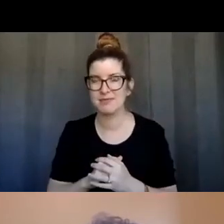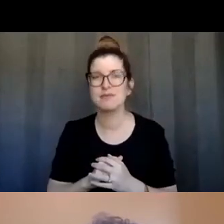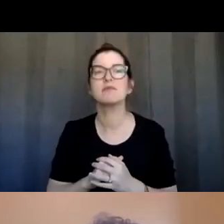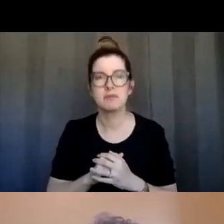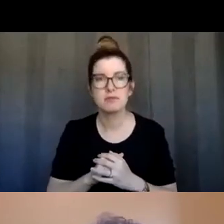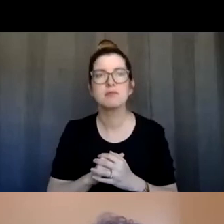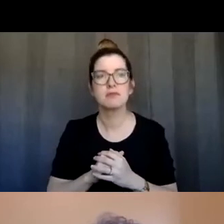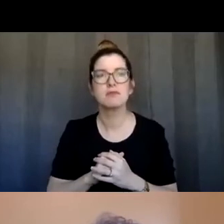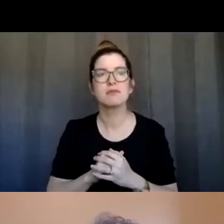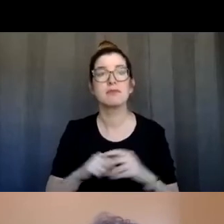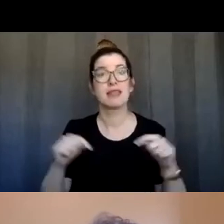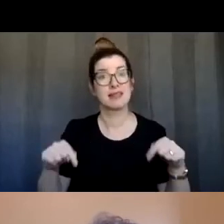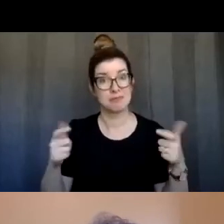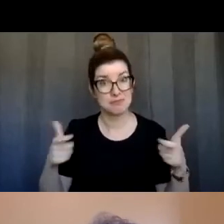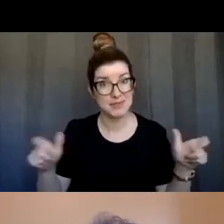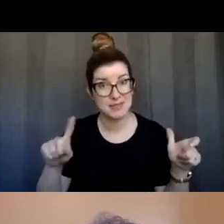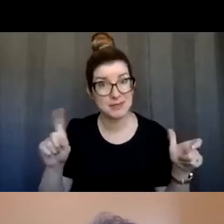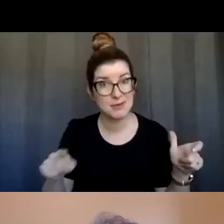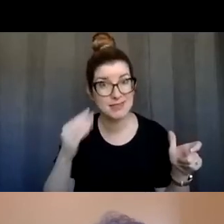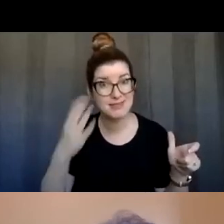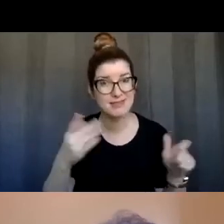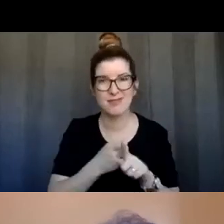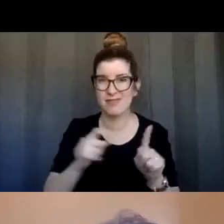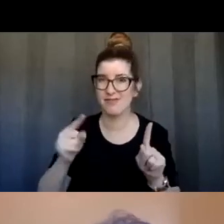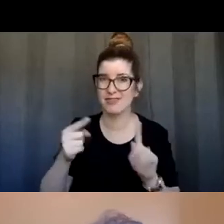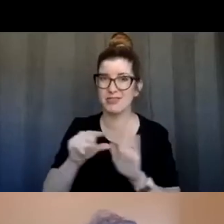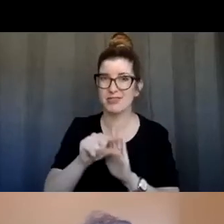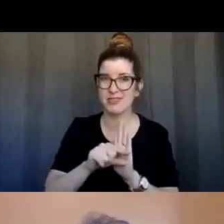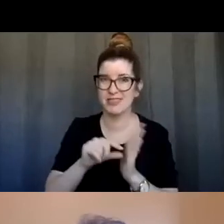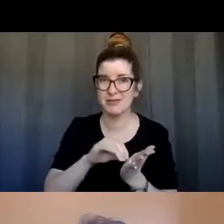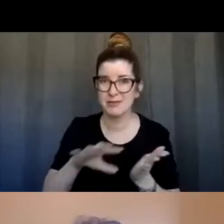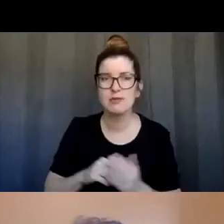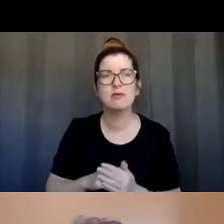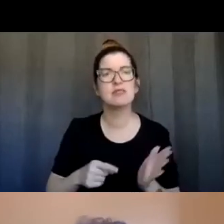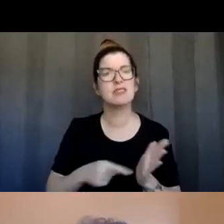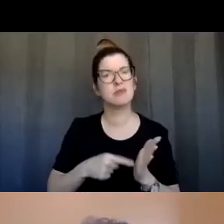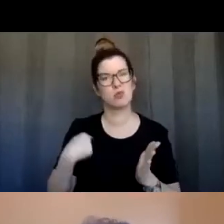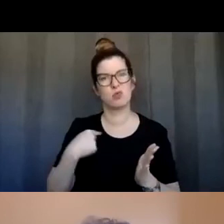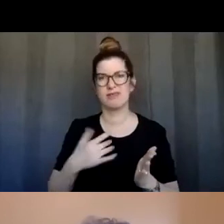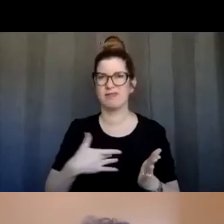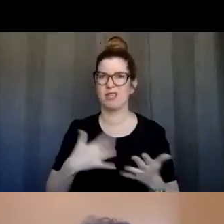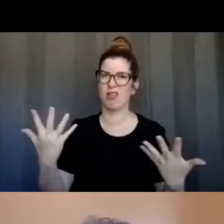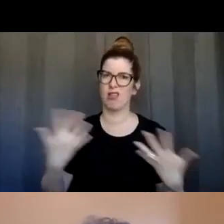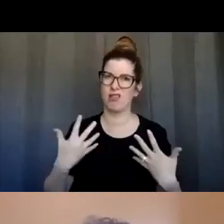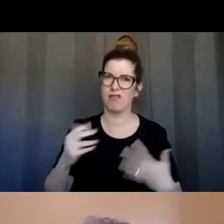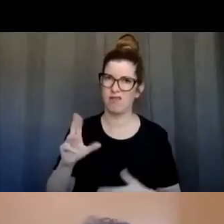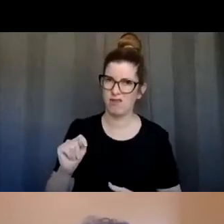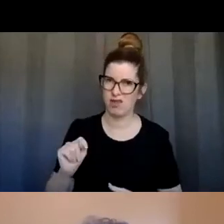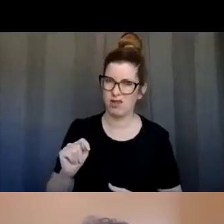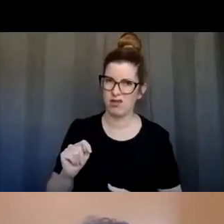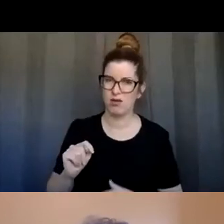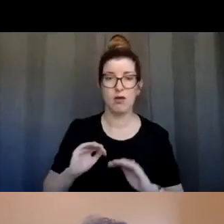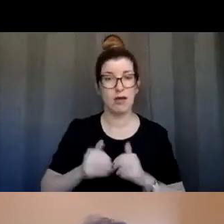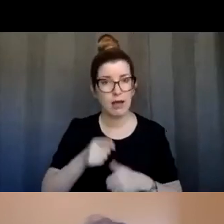This is a big question from a first grader. Sometimes we feel left out of things. How did you deal